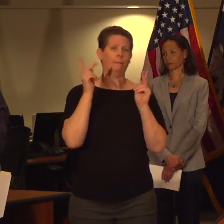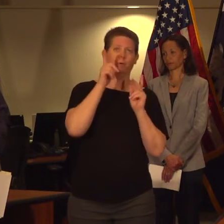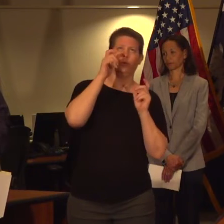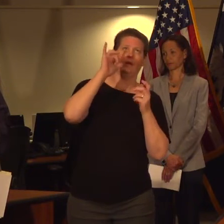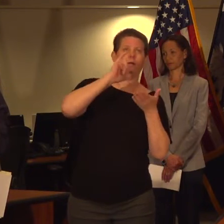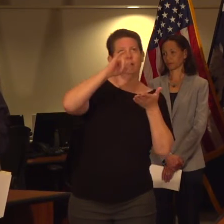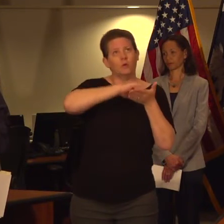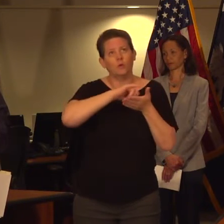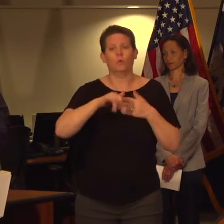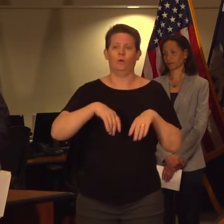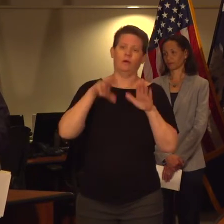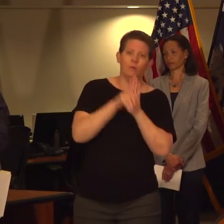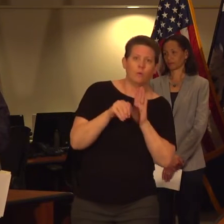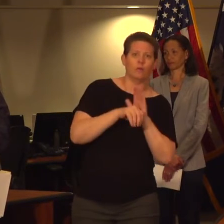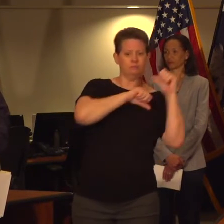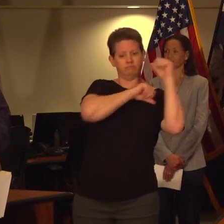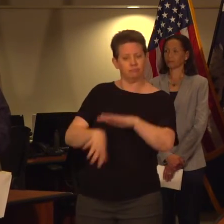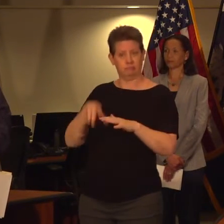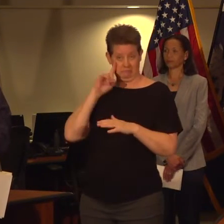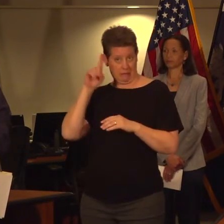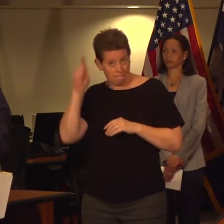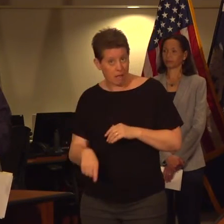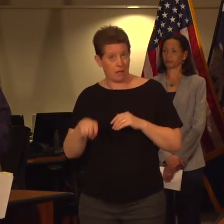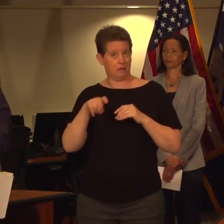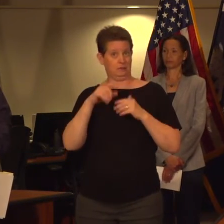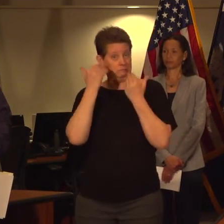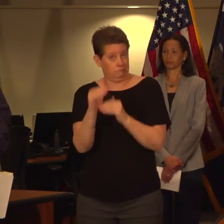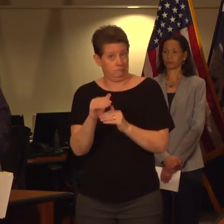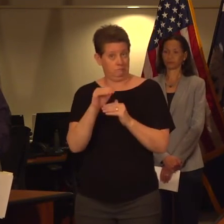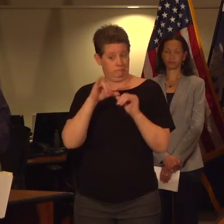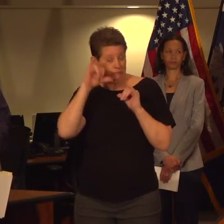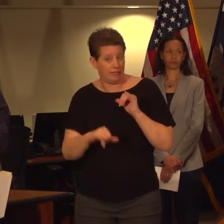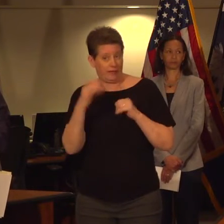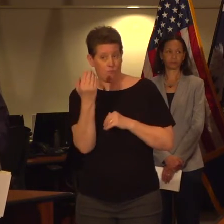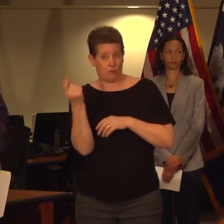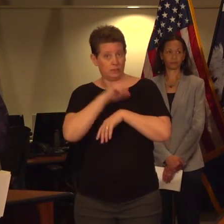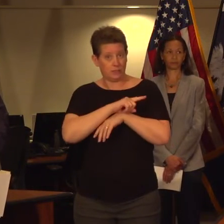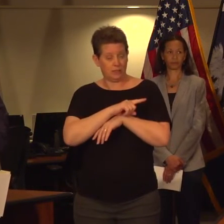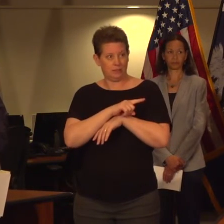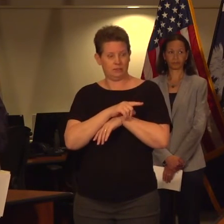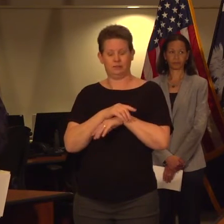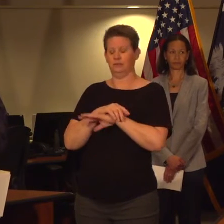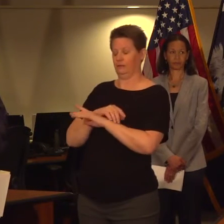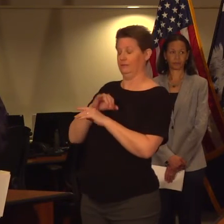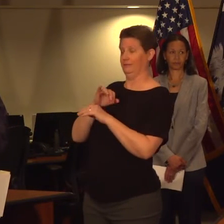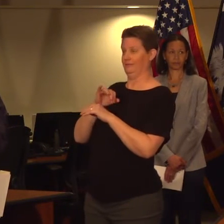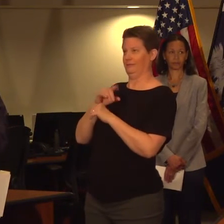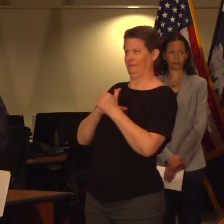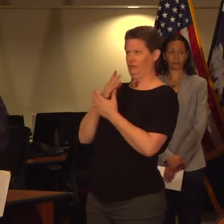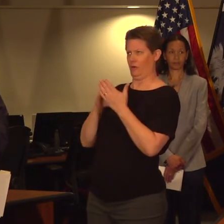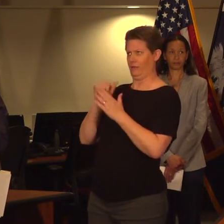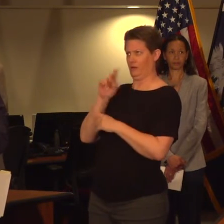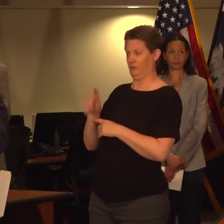Or do you think people from out of state should adhere to that 14-day if they choose to come into South Carolina? Well, the first part of the question,